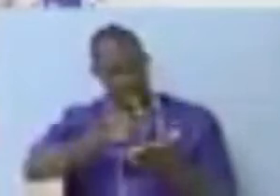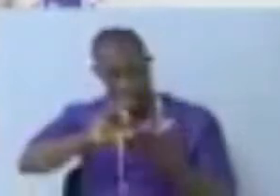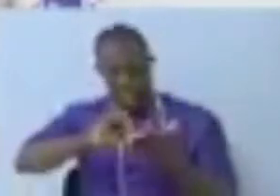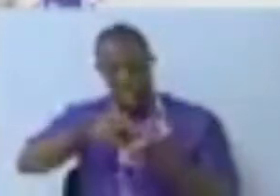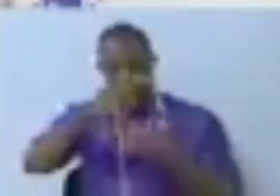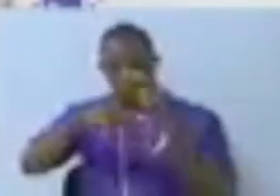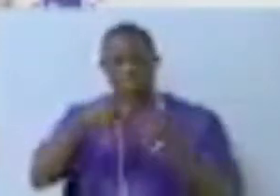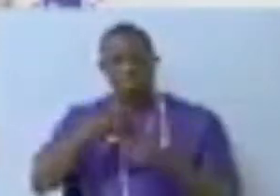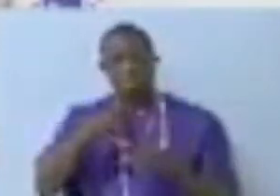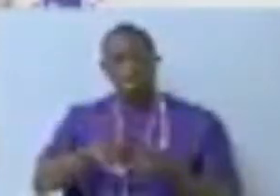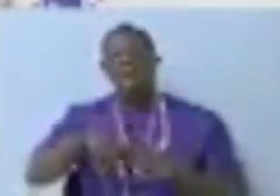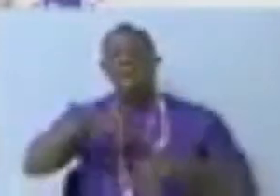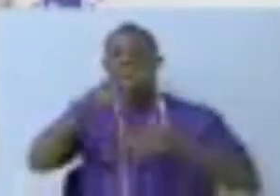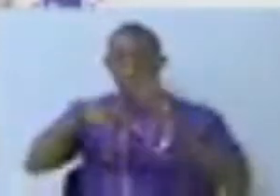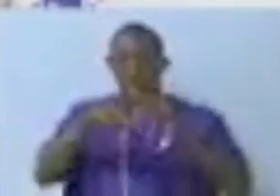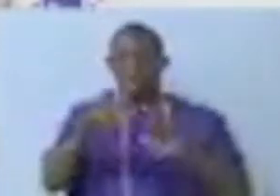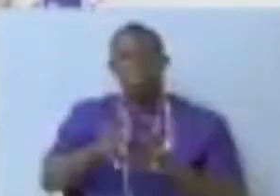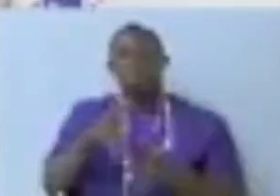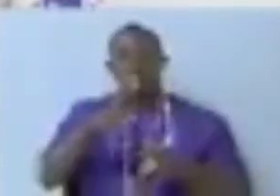the redesignation.